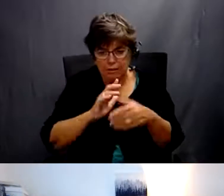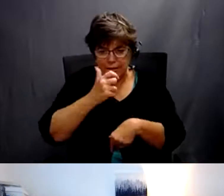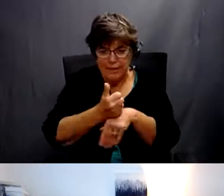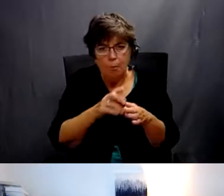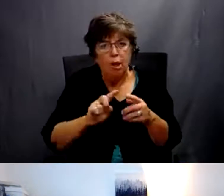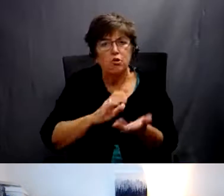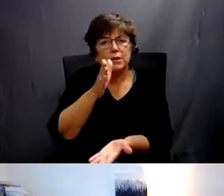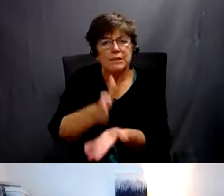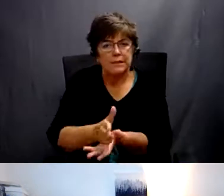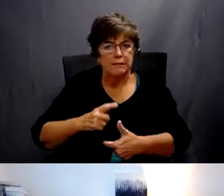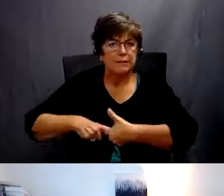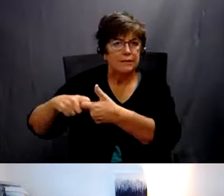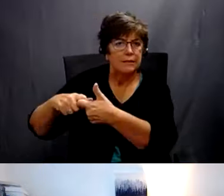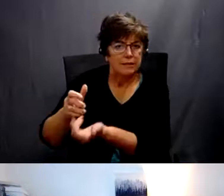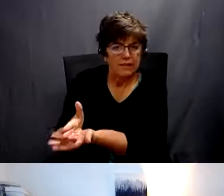and